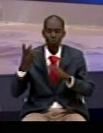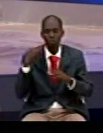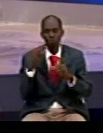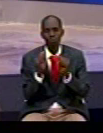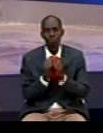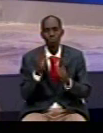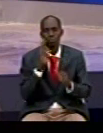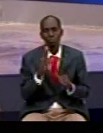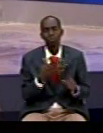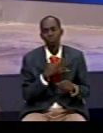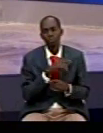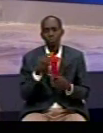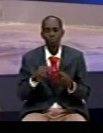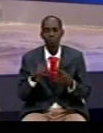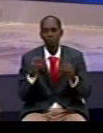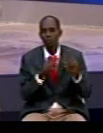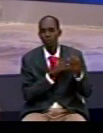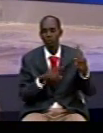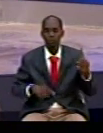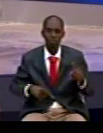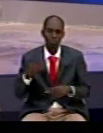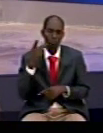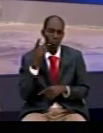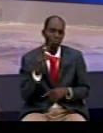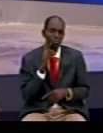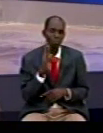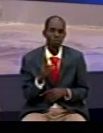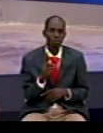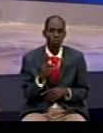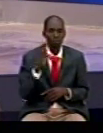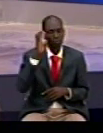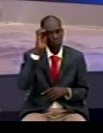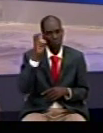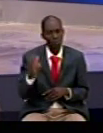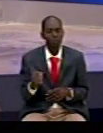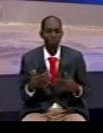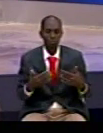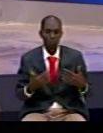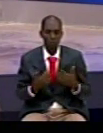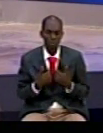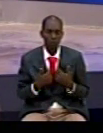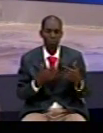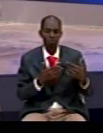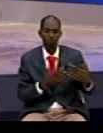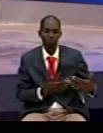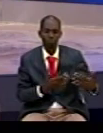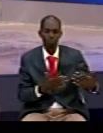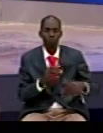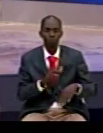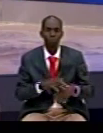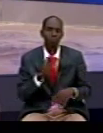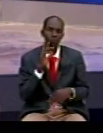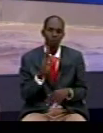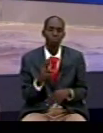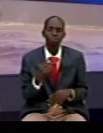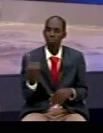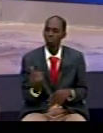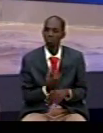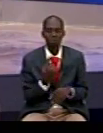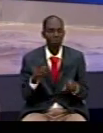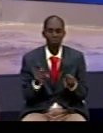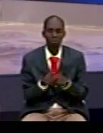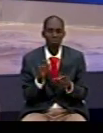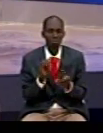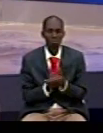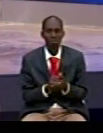And when the Lord saw her, he had compassion on her. It's always like that. He